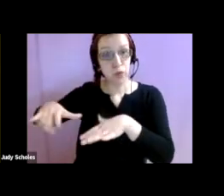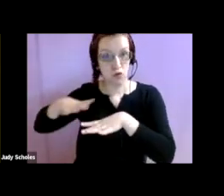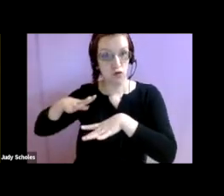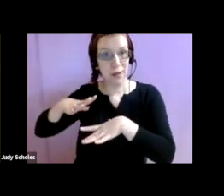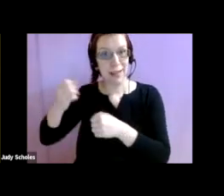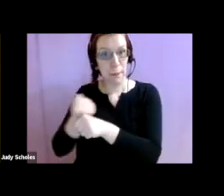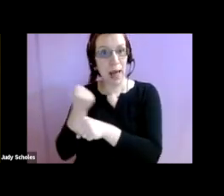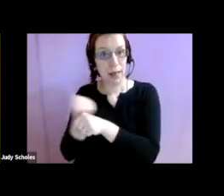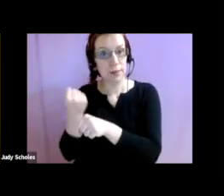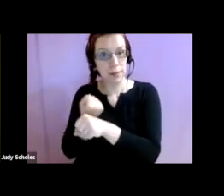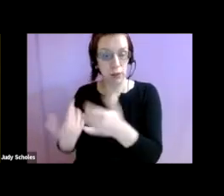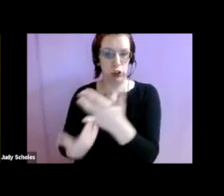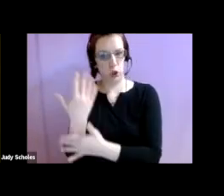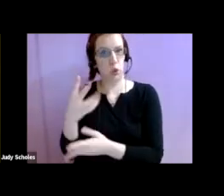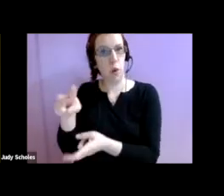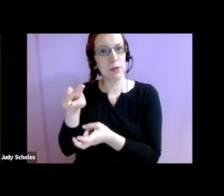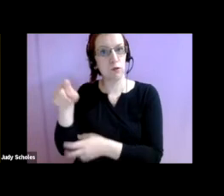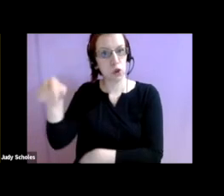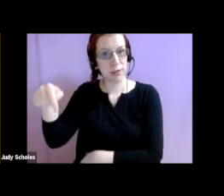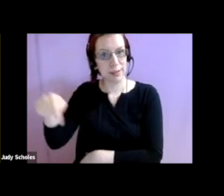There's back in